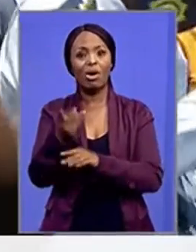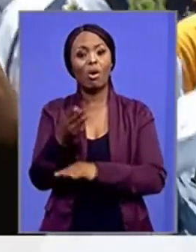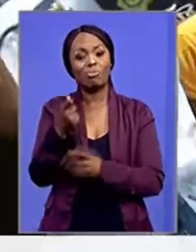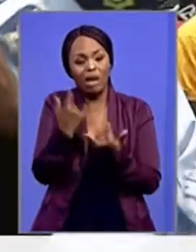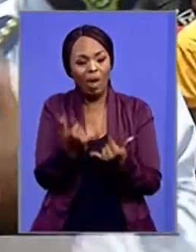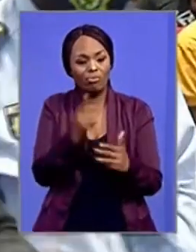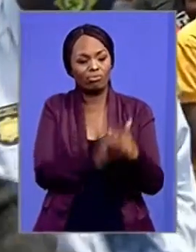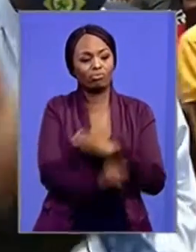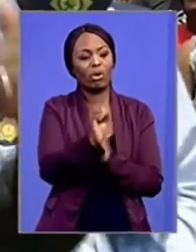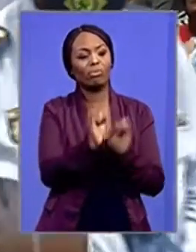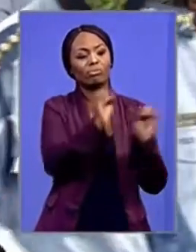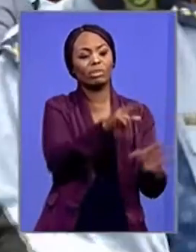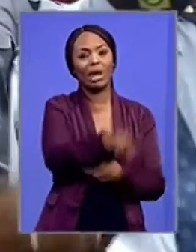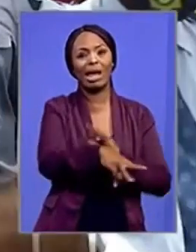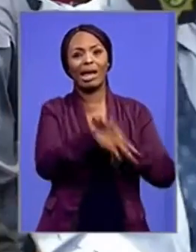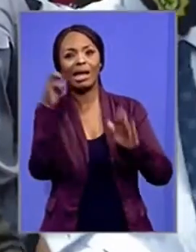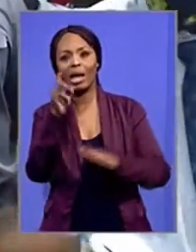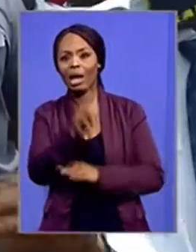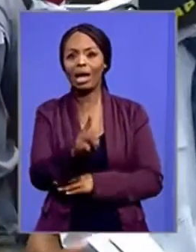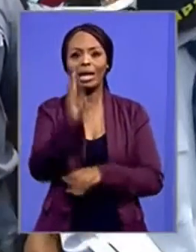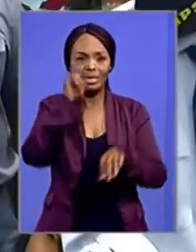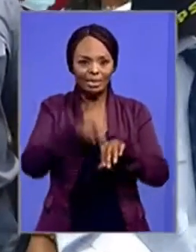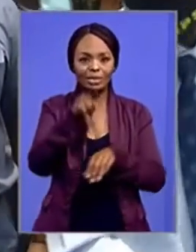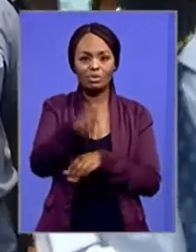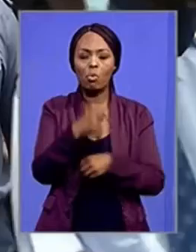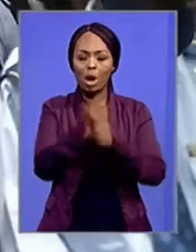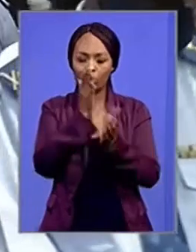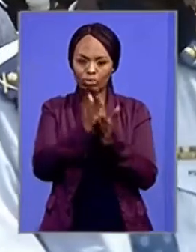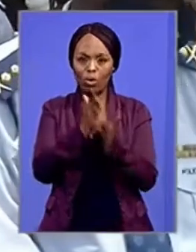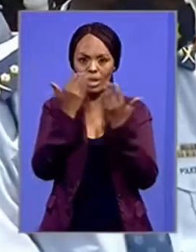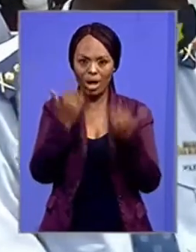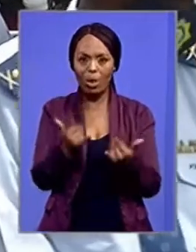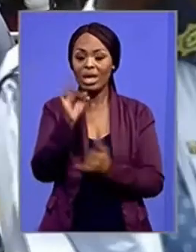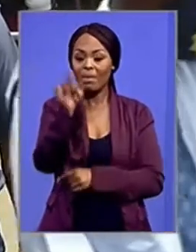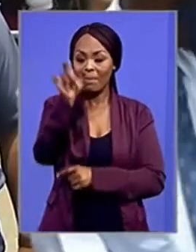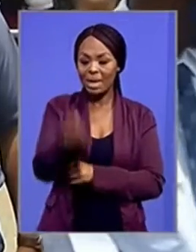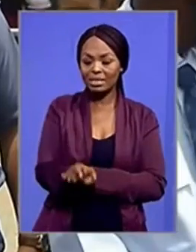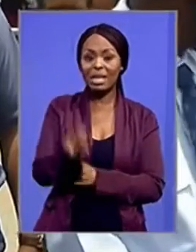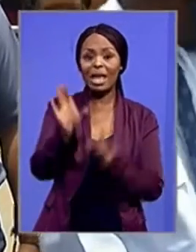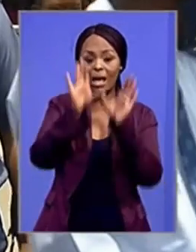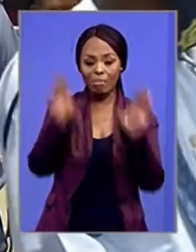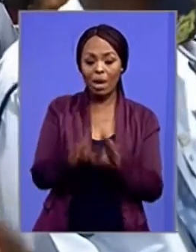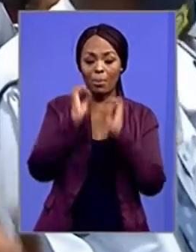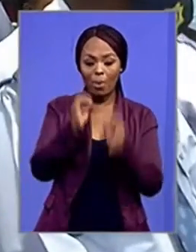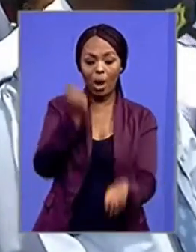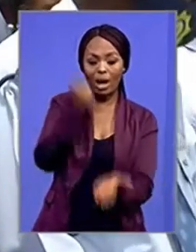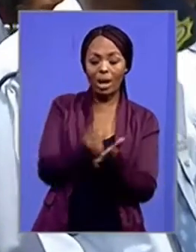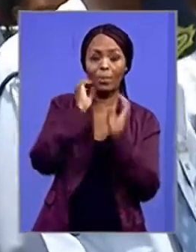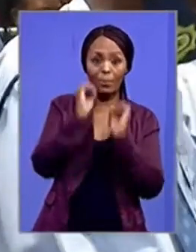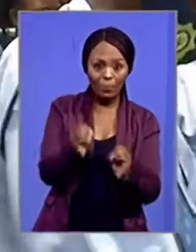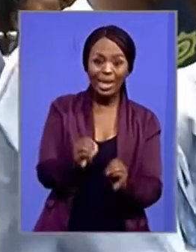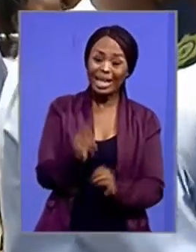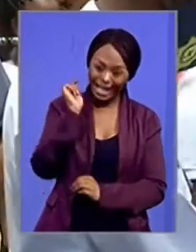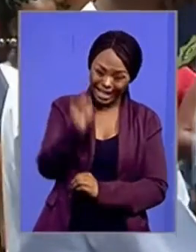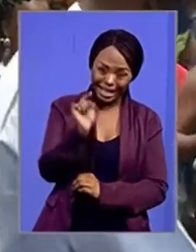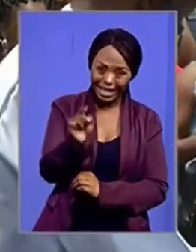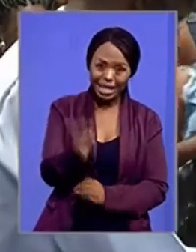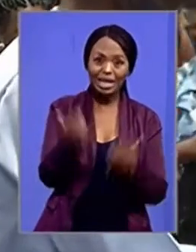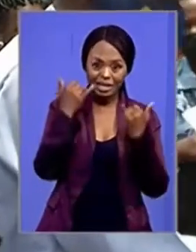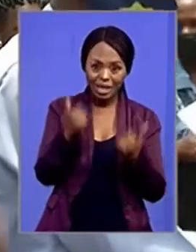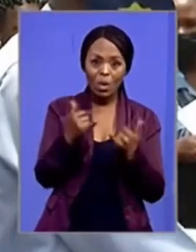the undocumented people that are around. Unfortunately, as you move around these communities, that thing is